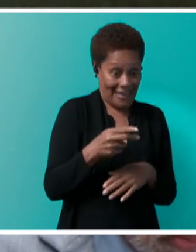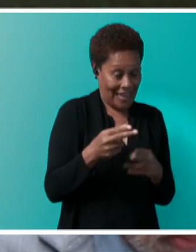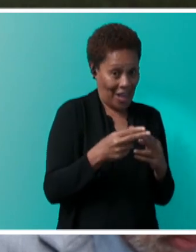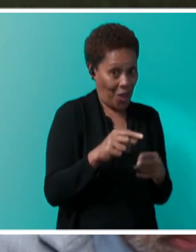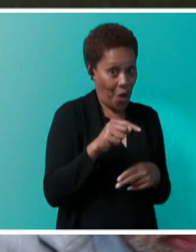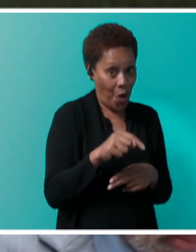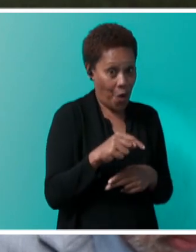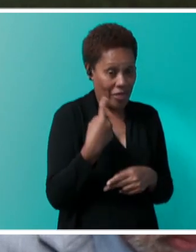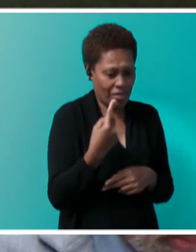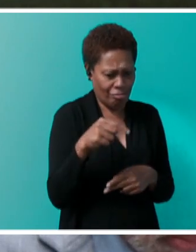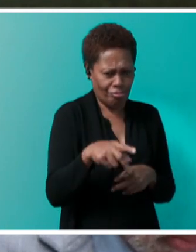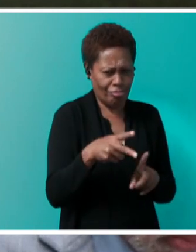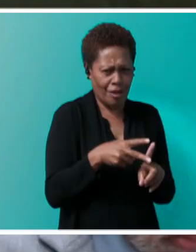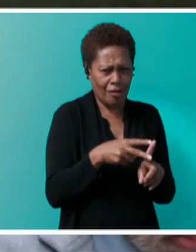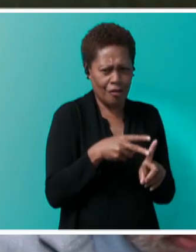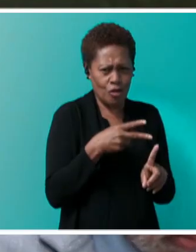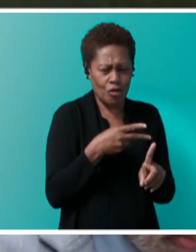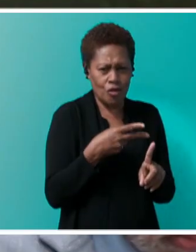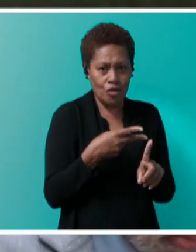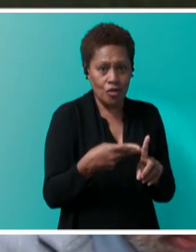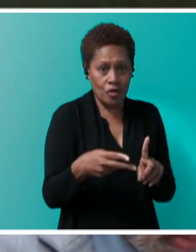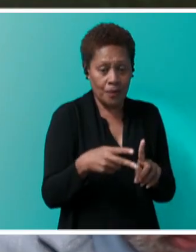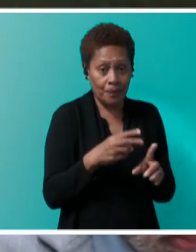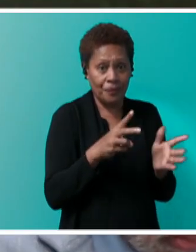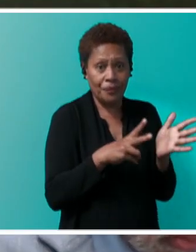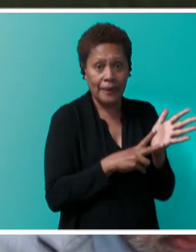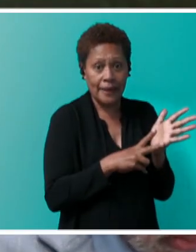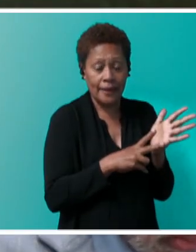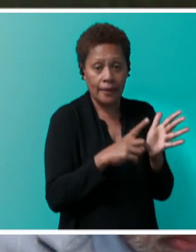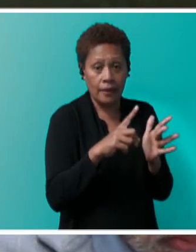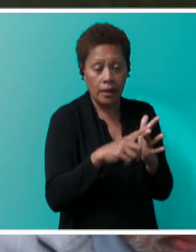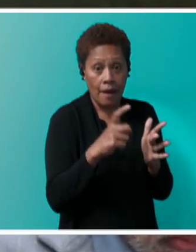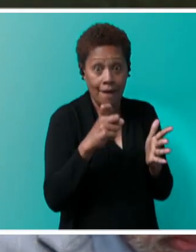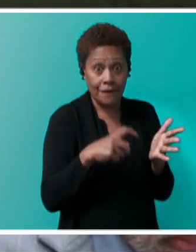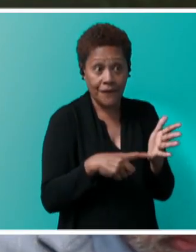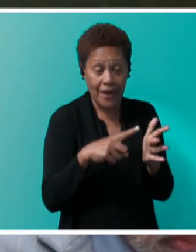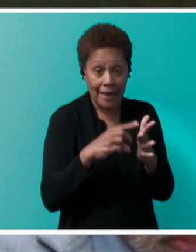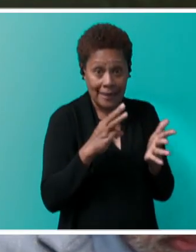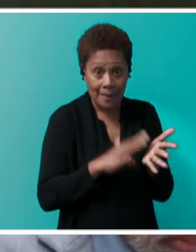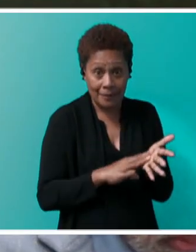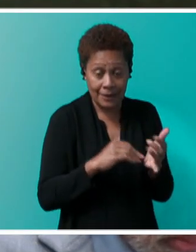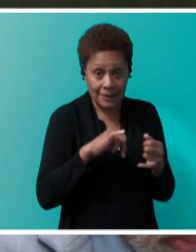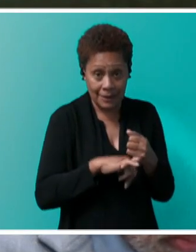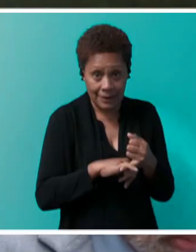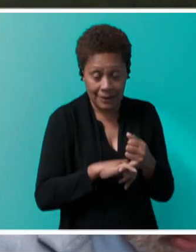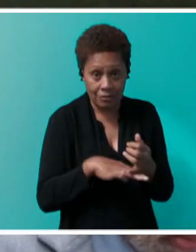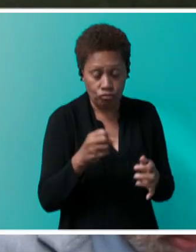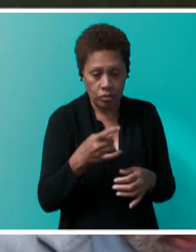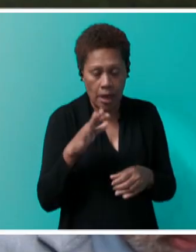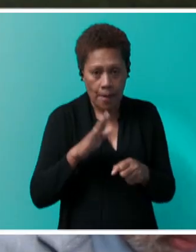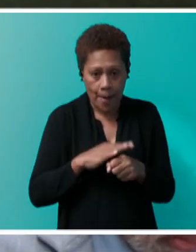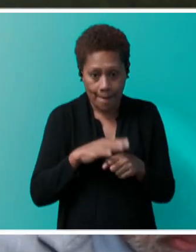with UNICEF to provide support to caregivers, ensuring mechanisms are in place to maintain mental health and address